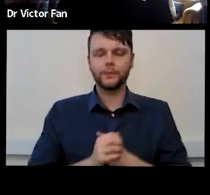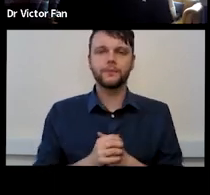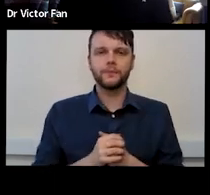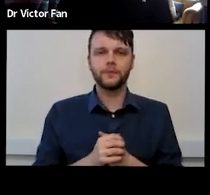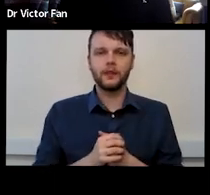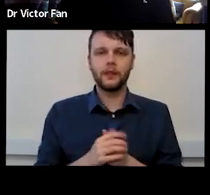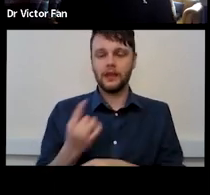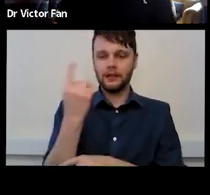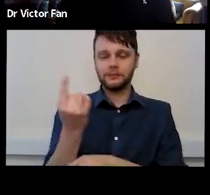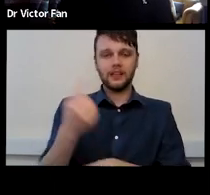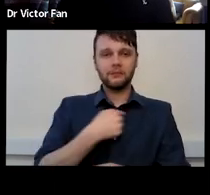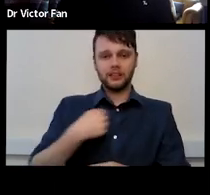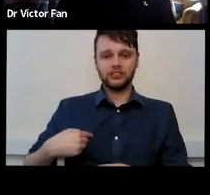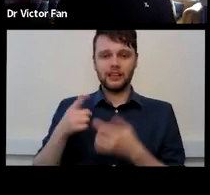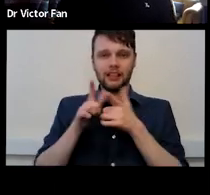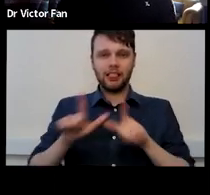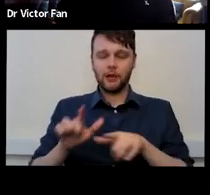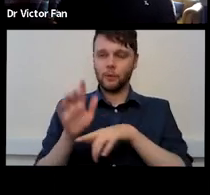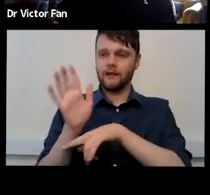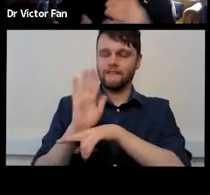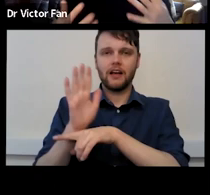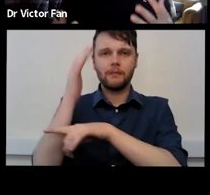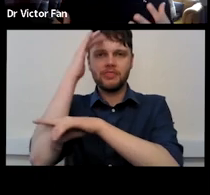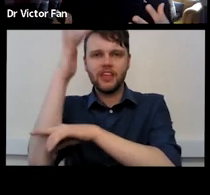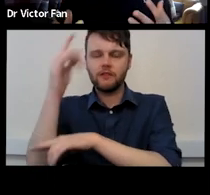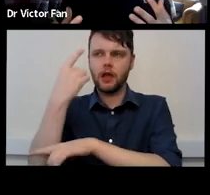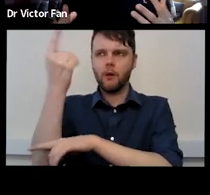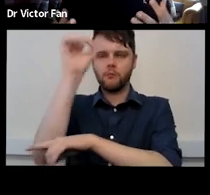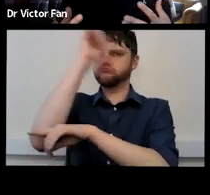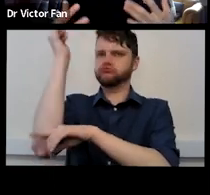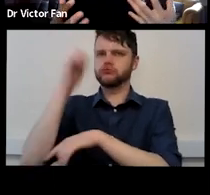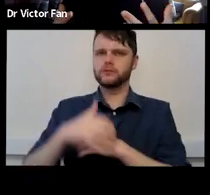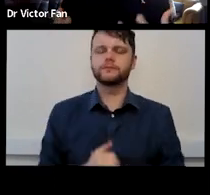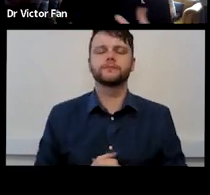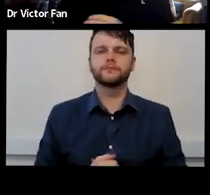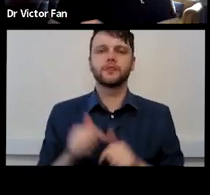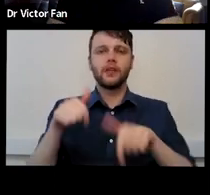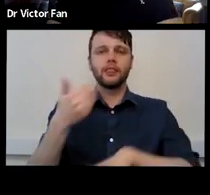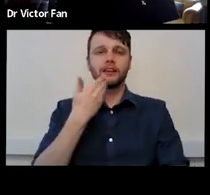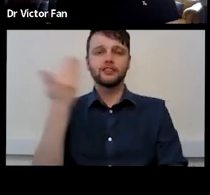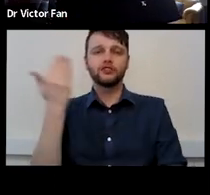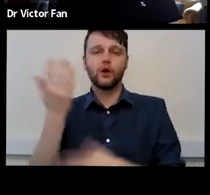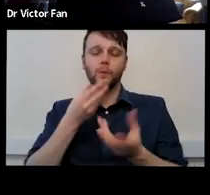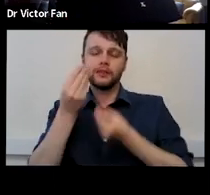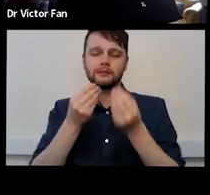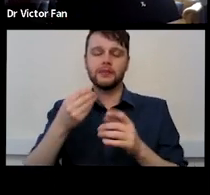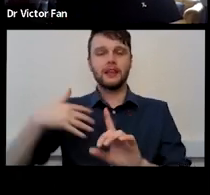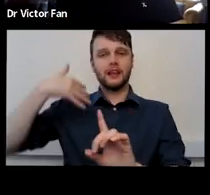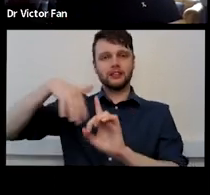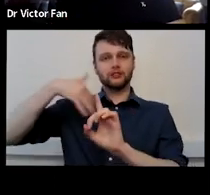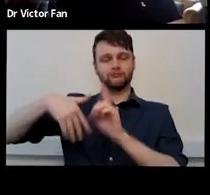Chinese language film theory and criticism. So in this talk, I will introduce historical background and